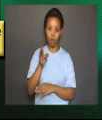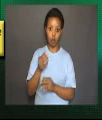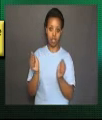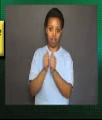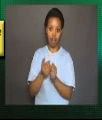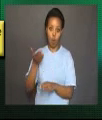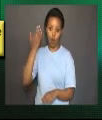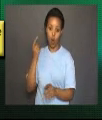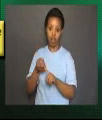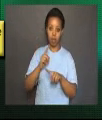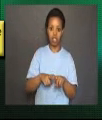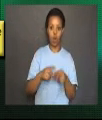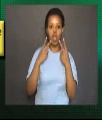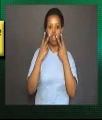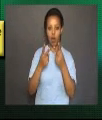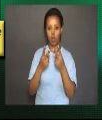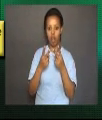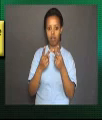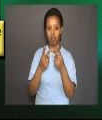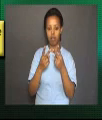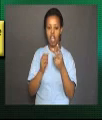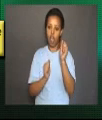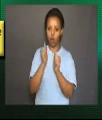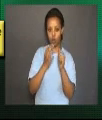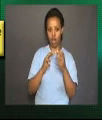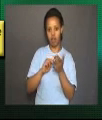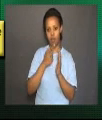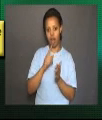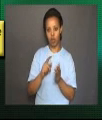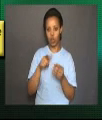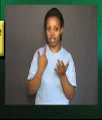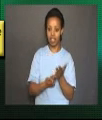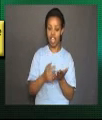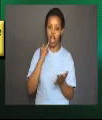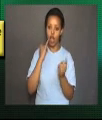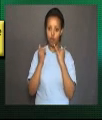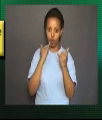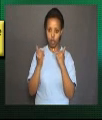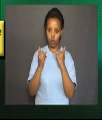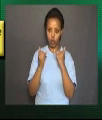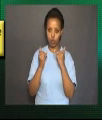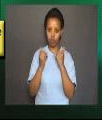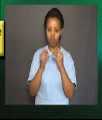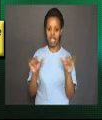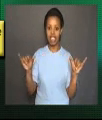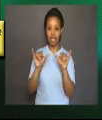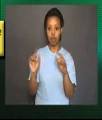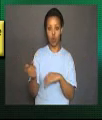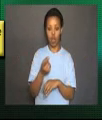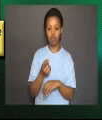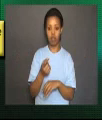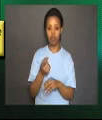to determine whether or not it matches the information attained by